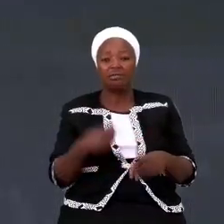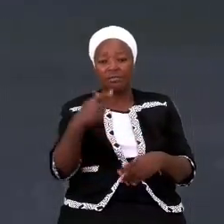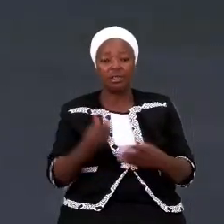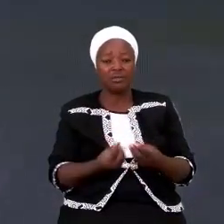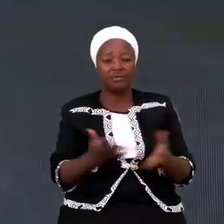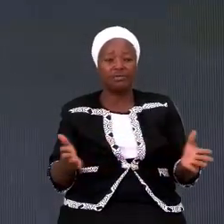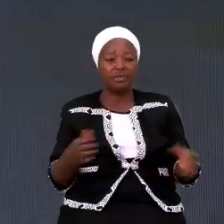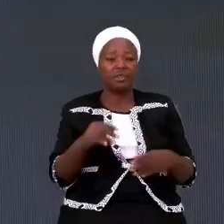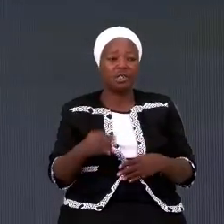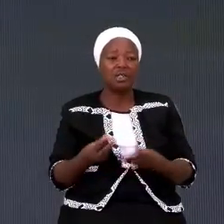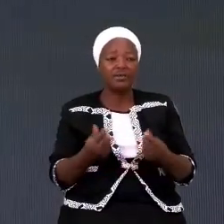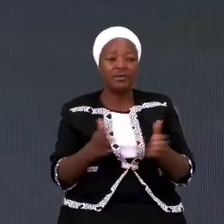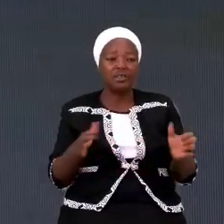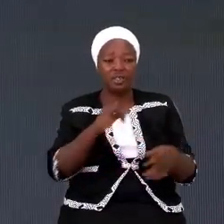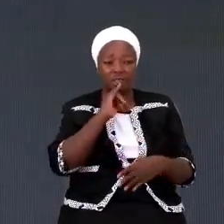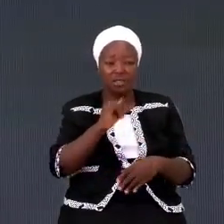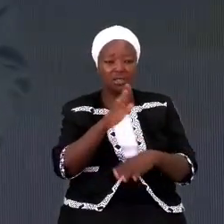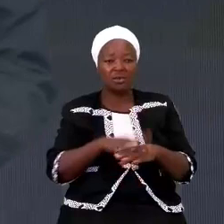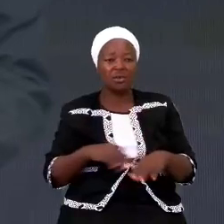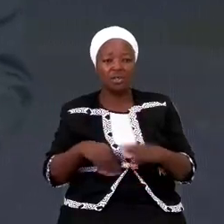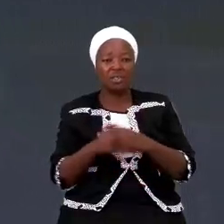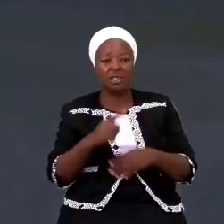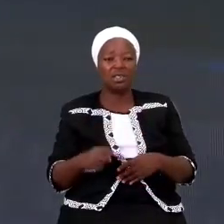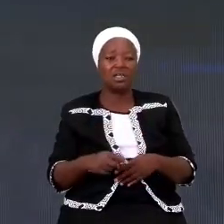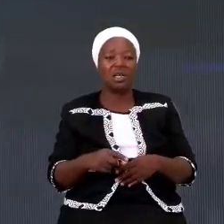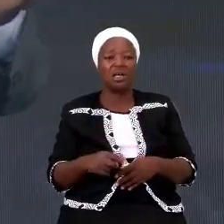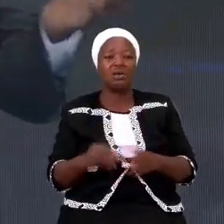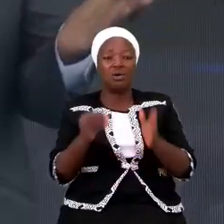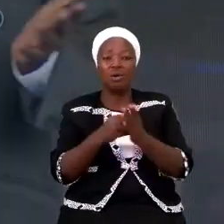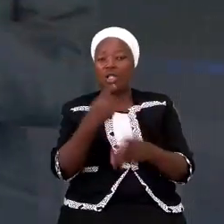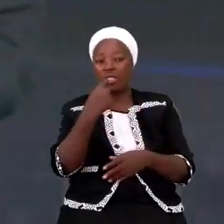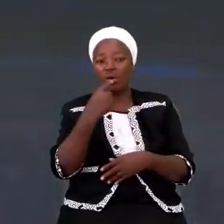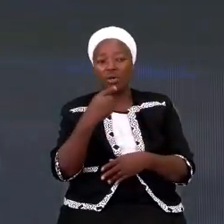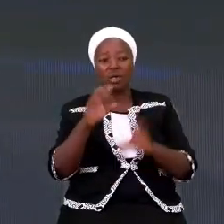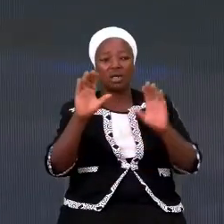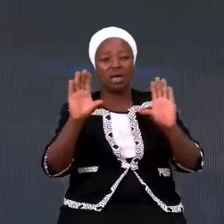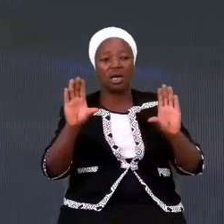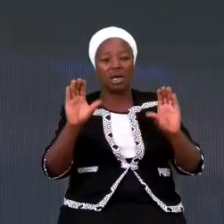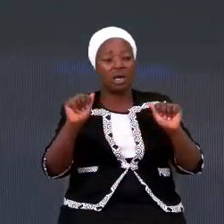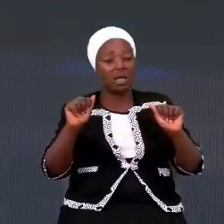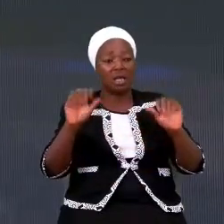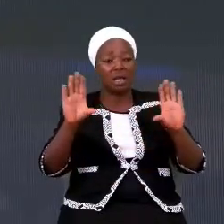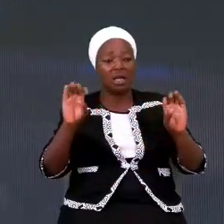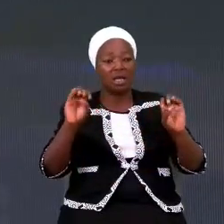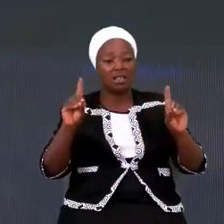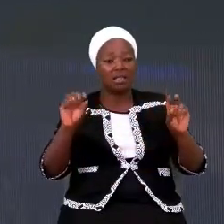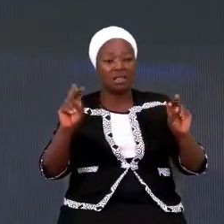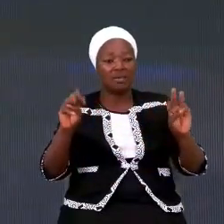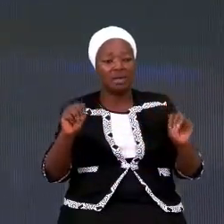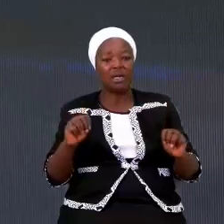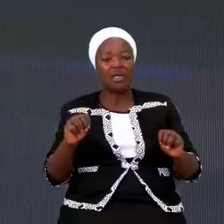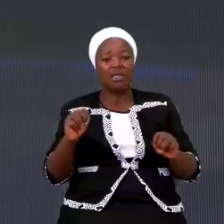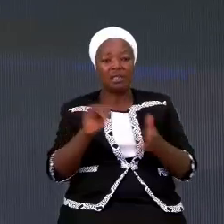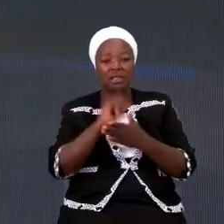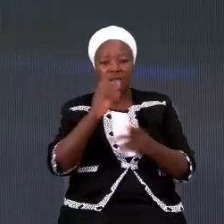of blood. In verse 20, it says, in verse 20, for it is written in the book